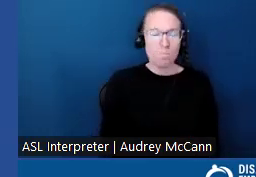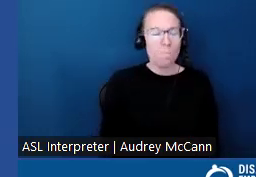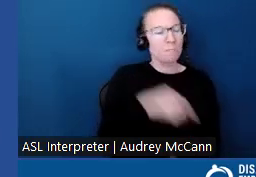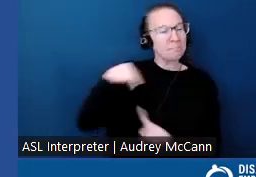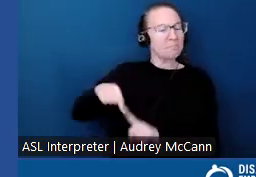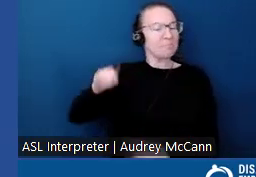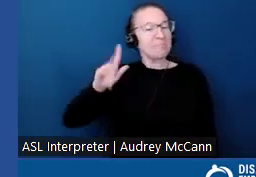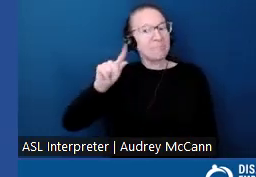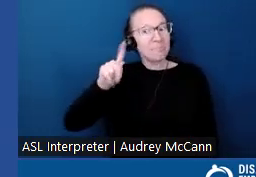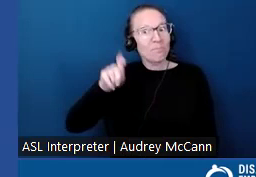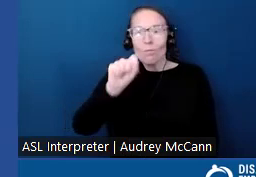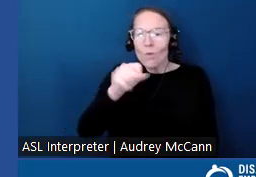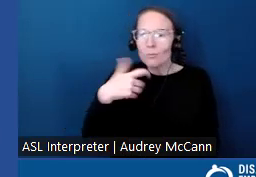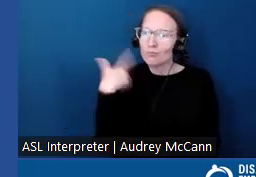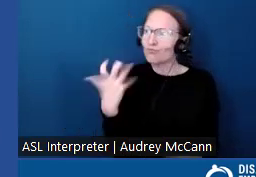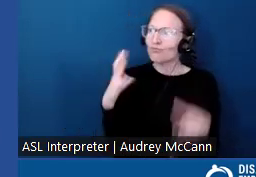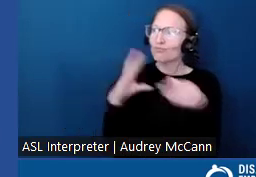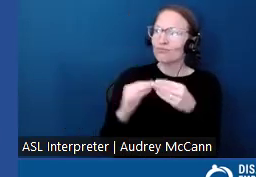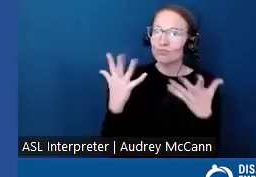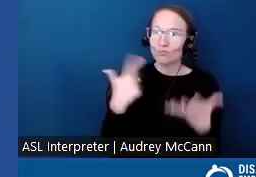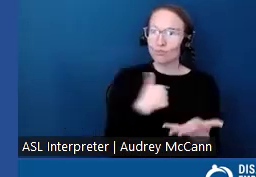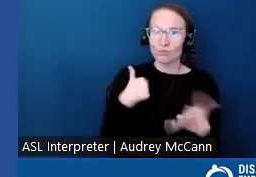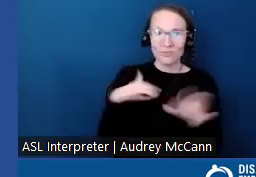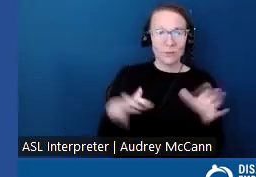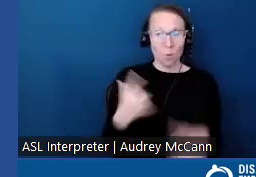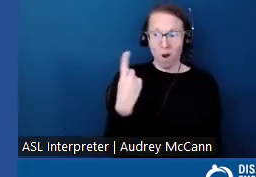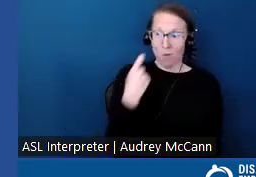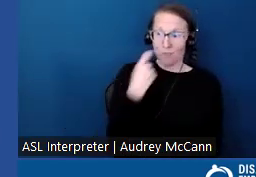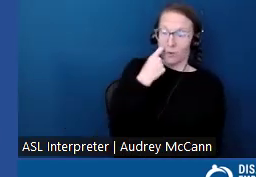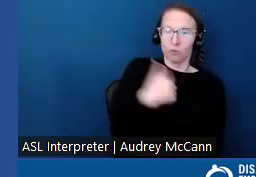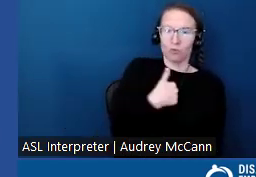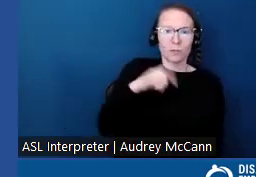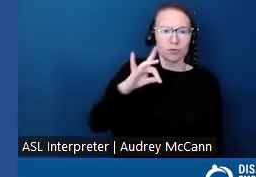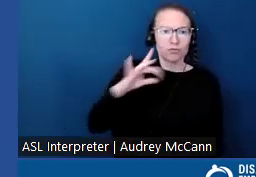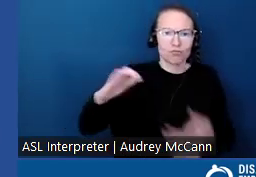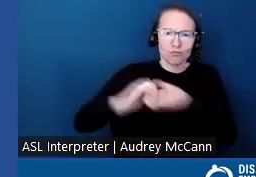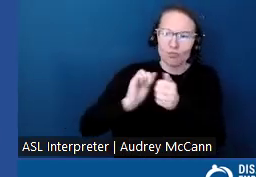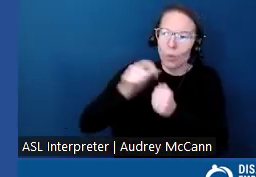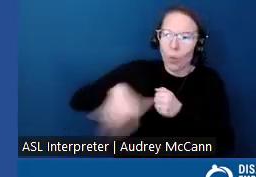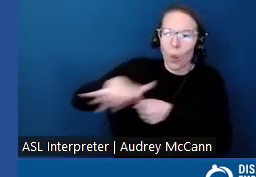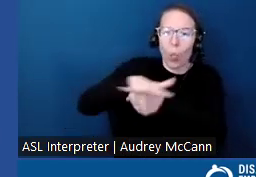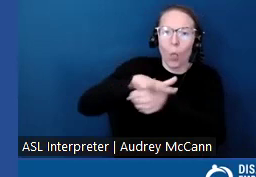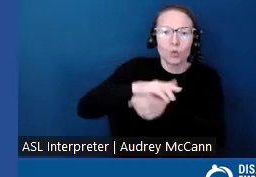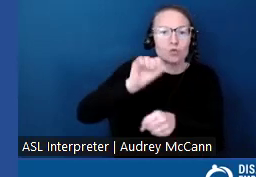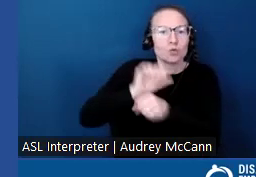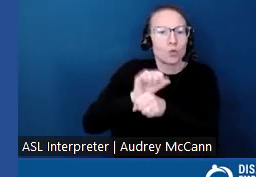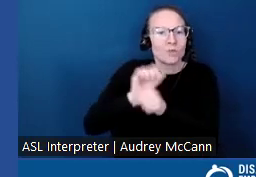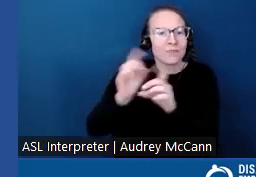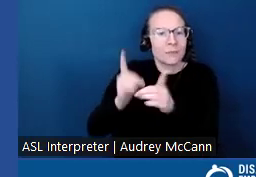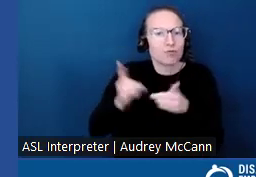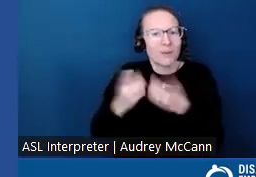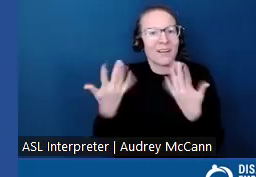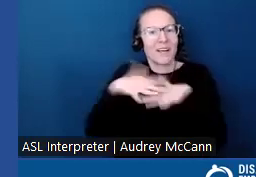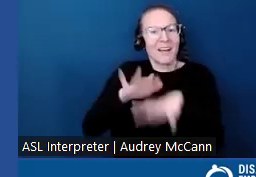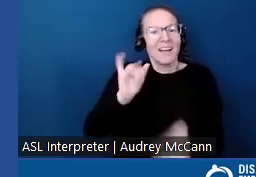that we've done. One thing we did recently is work with our local school districts integrative services team to put on a